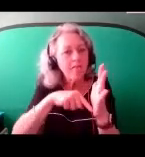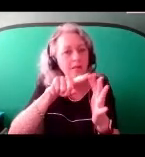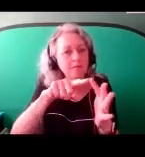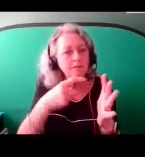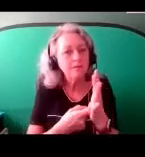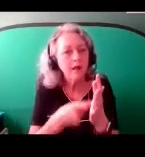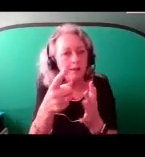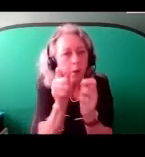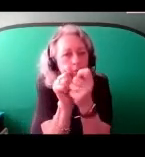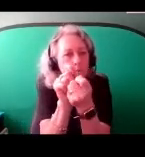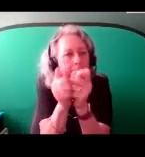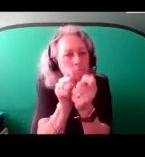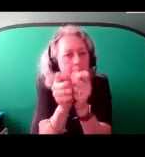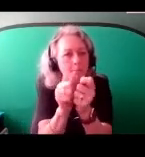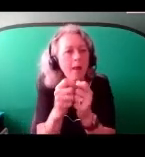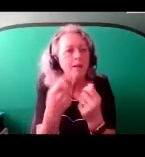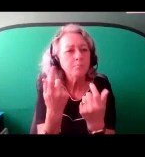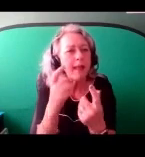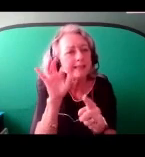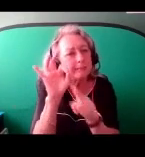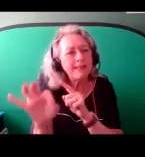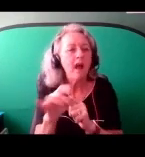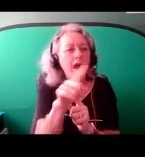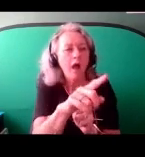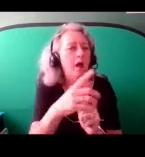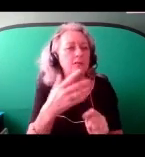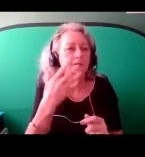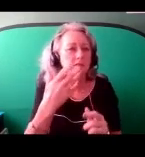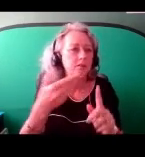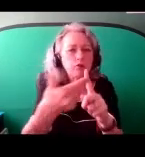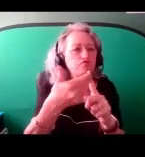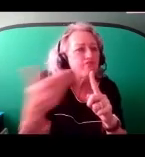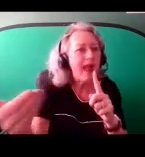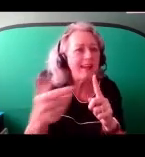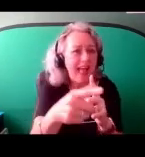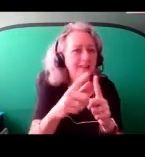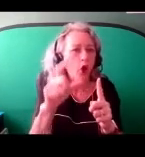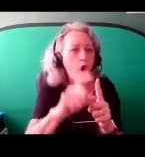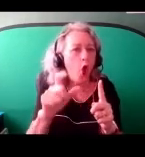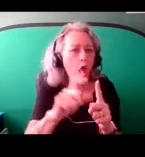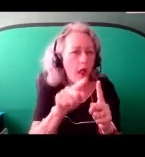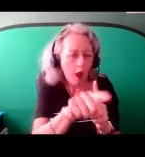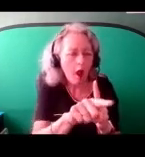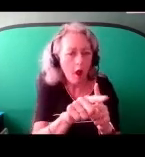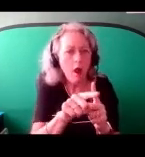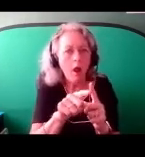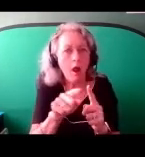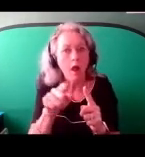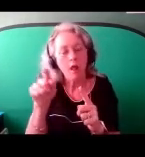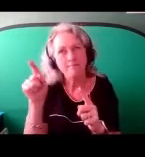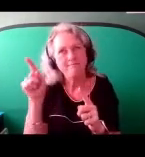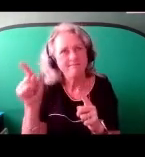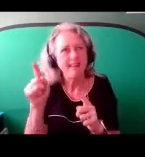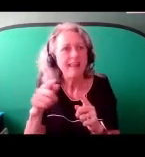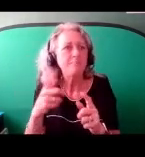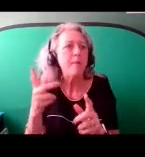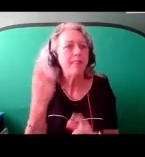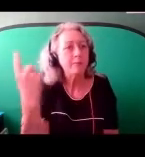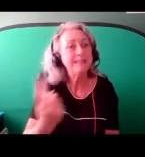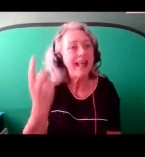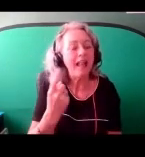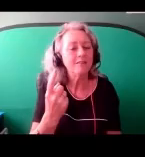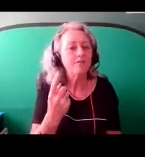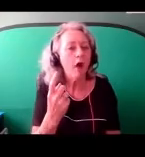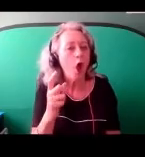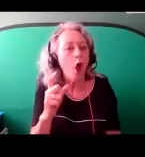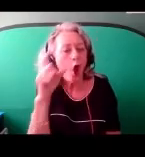tuning it for someone who didn't recognise the colour. If they had, if they were like really colourblind, and there was some colours that stood